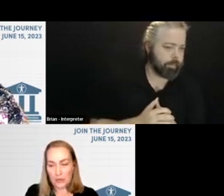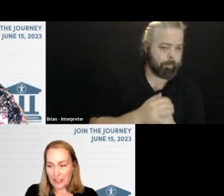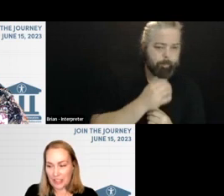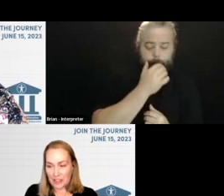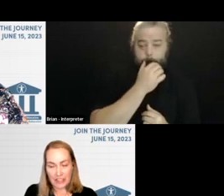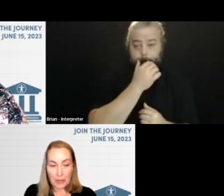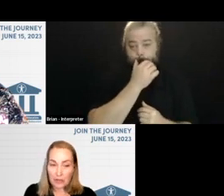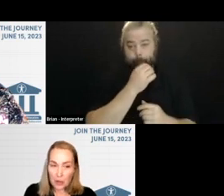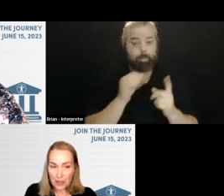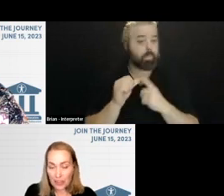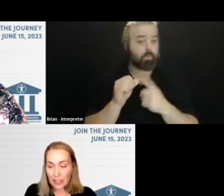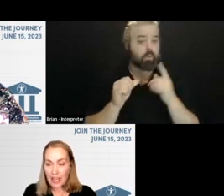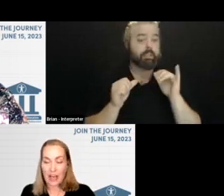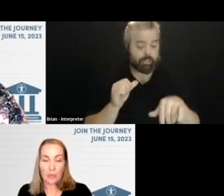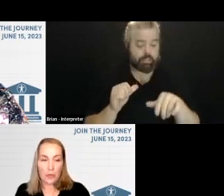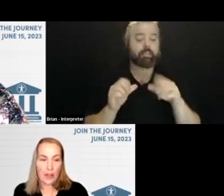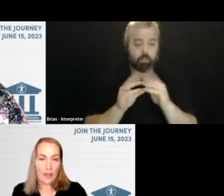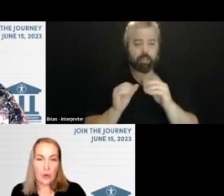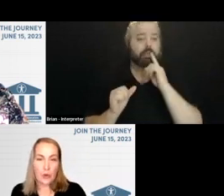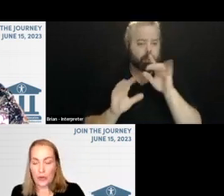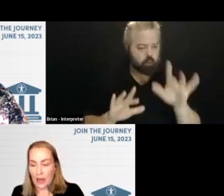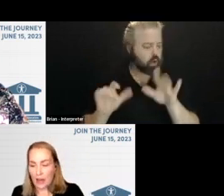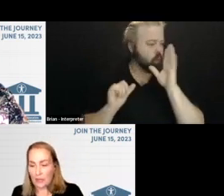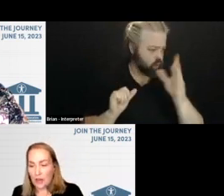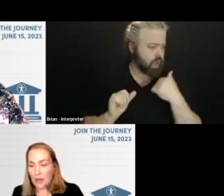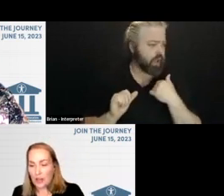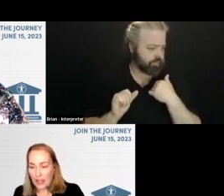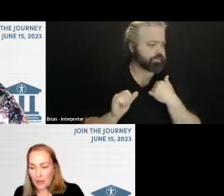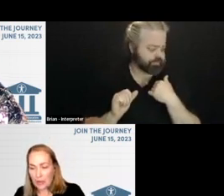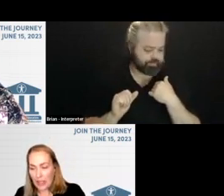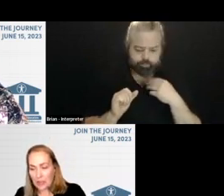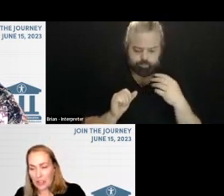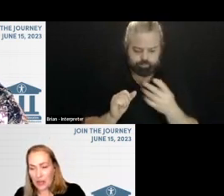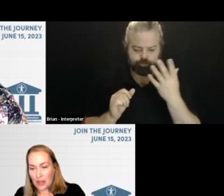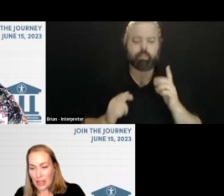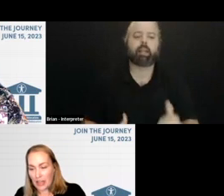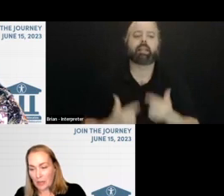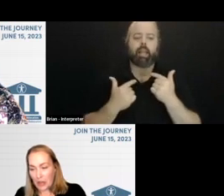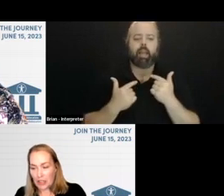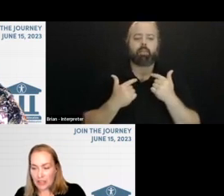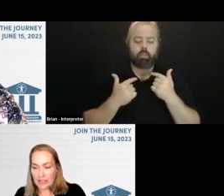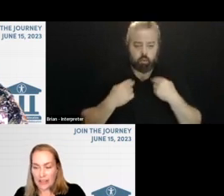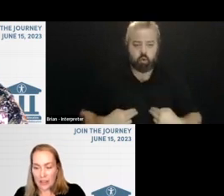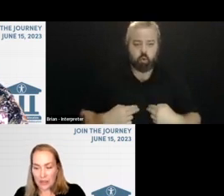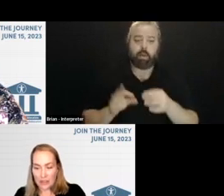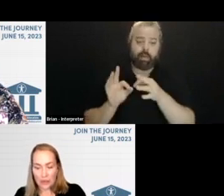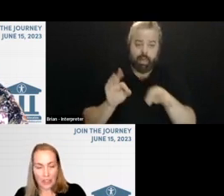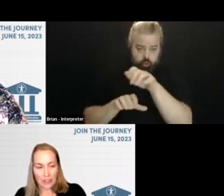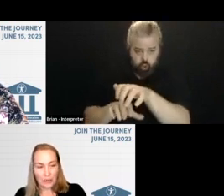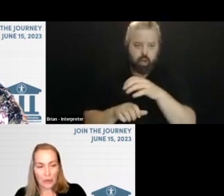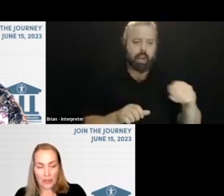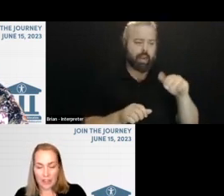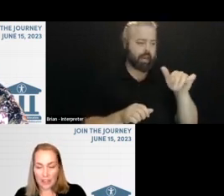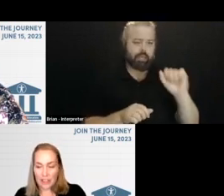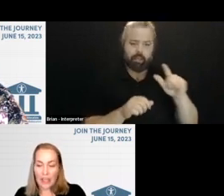First, this presentation is being recorded. We will have both live human captioning, CART, and American Sign Language